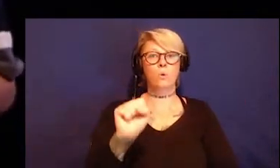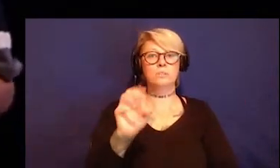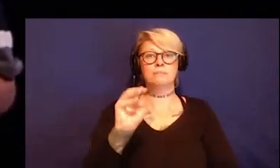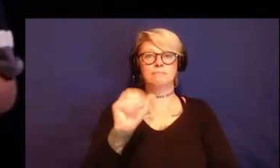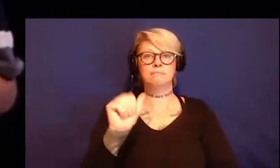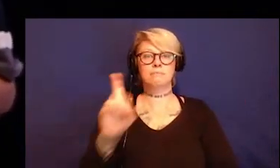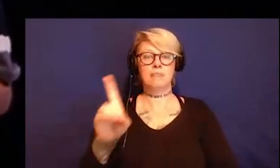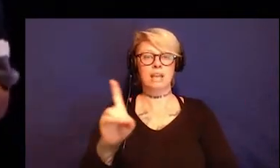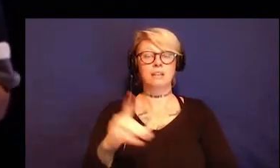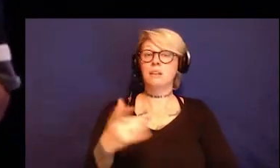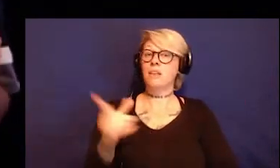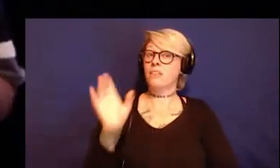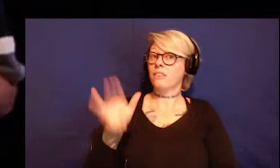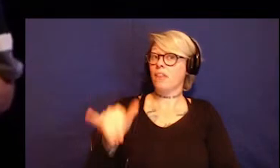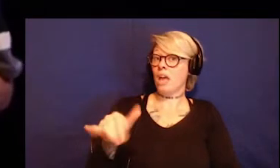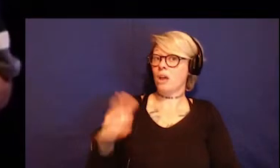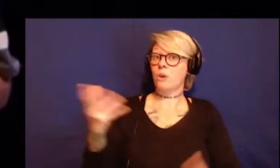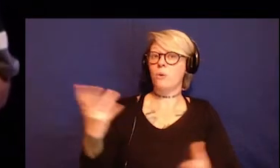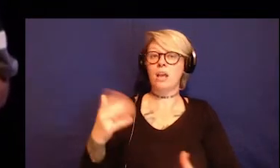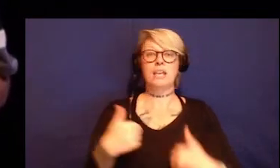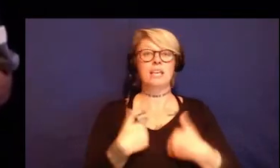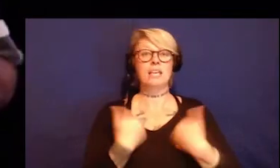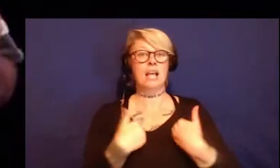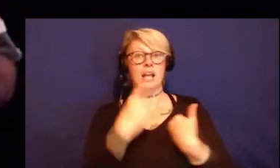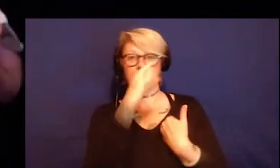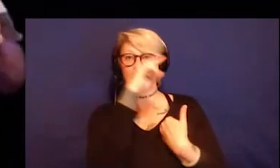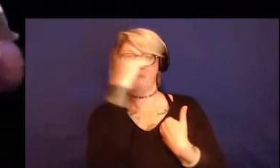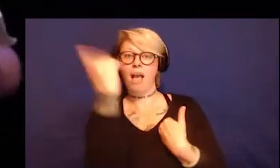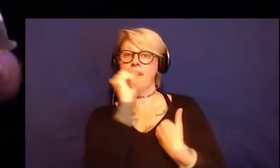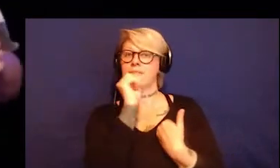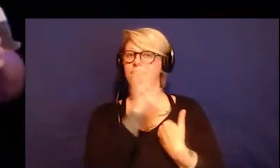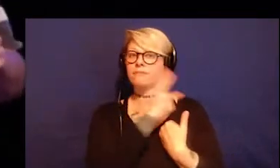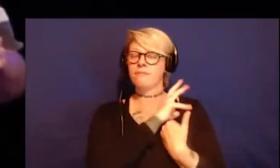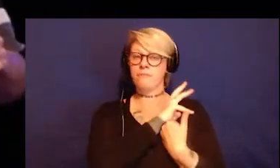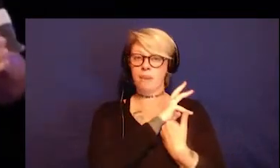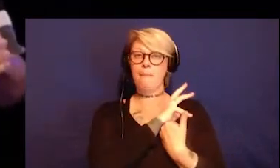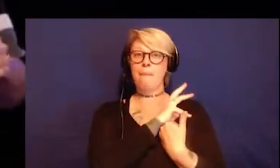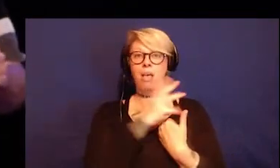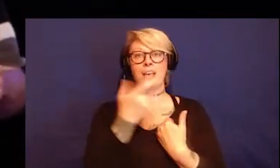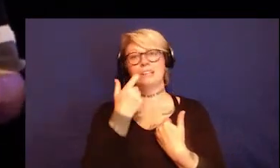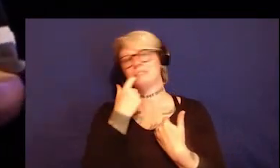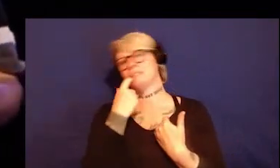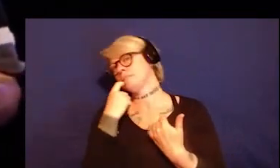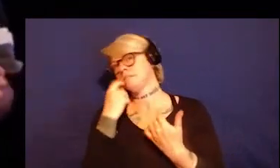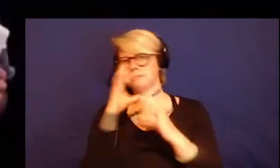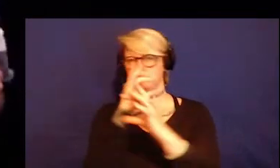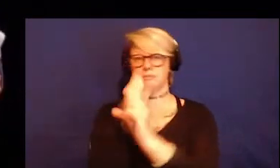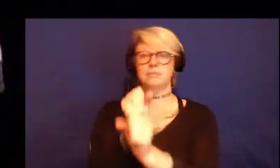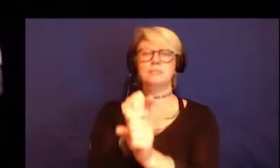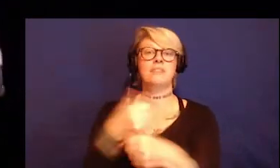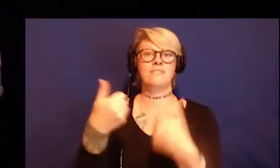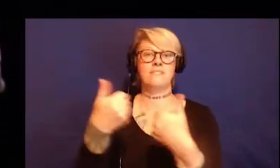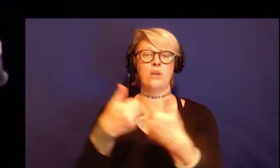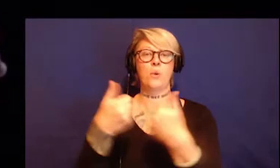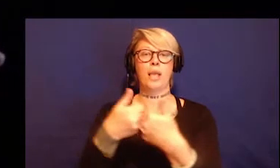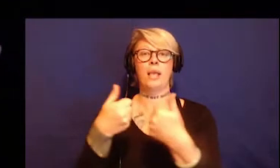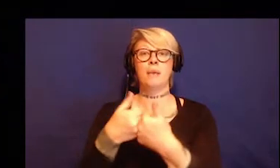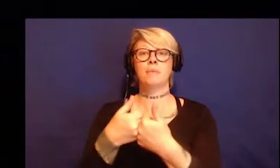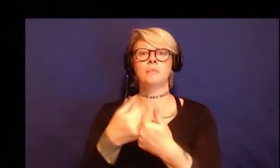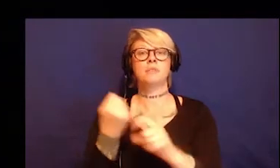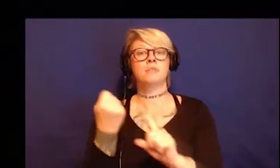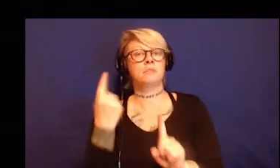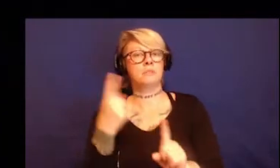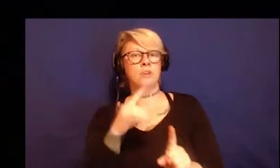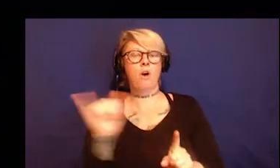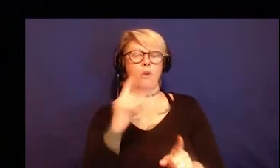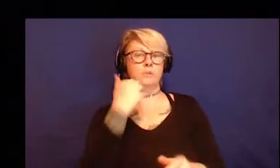female video game addict turns to sex work to pay the bills. A fantasy-filled dramatic comedy that tackles the reality of sex workers,